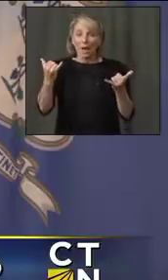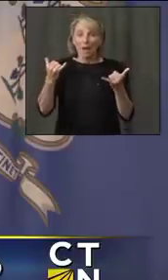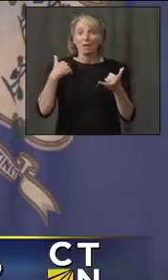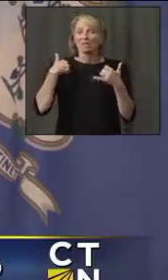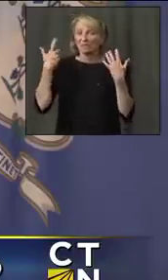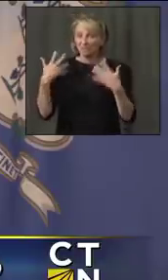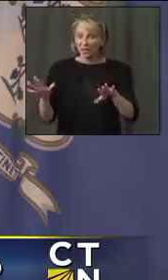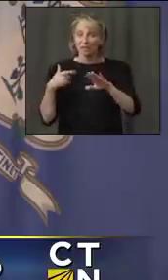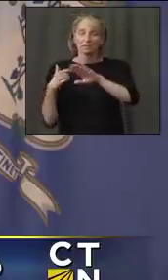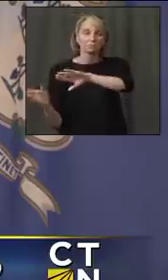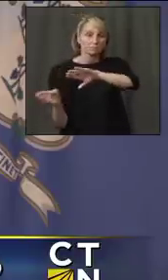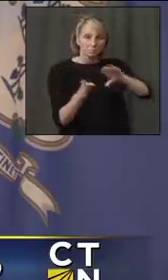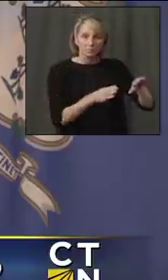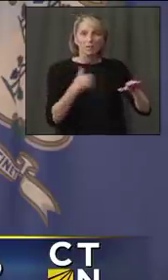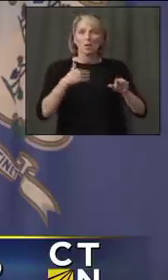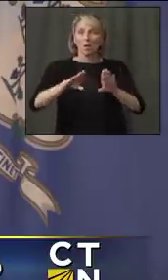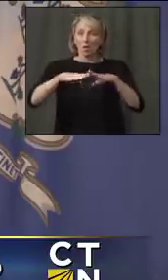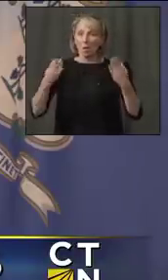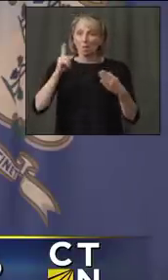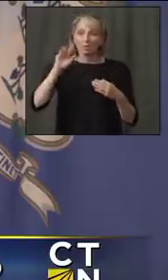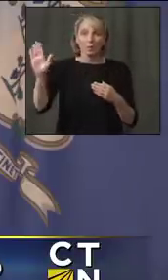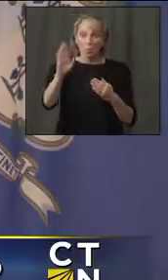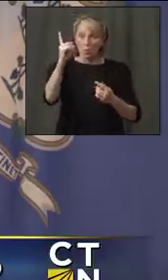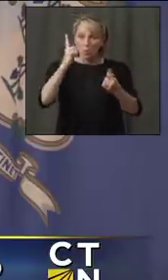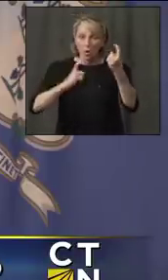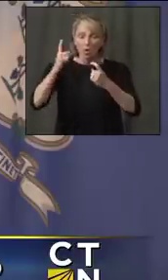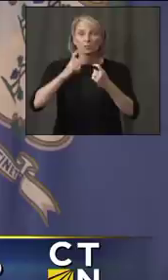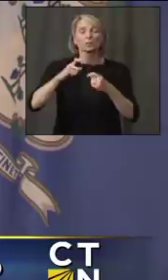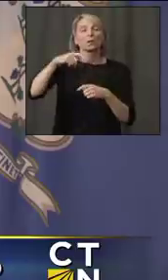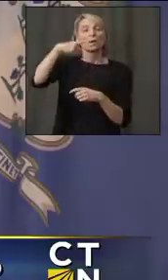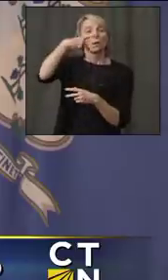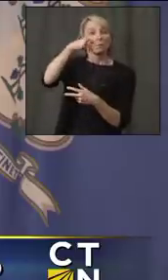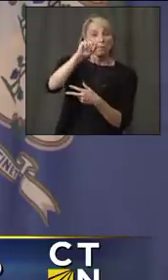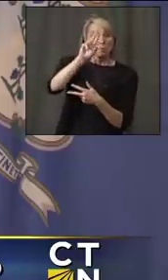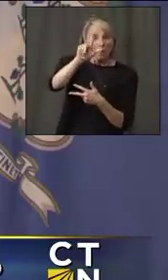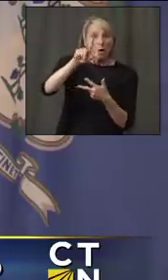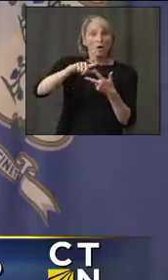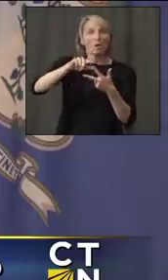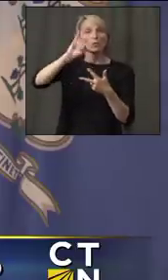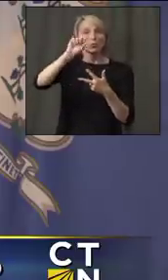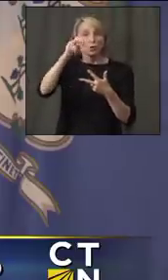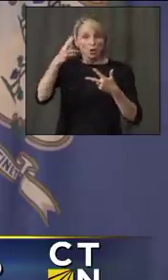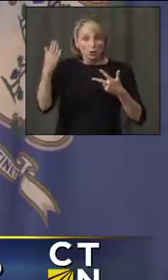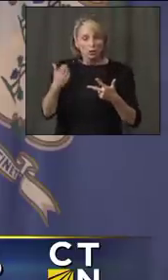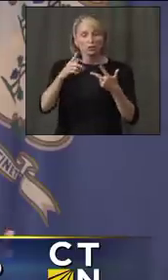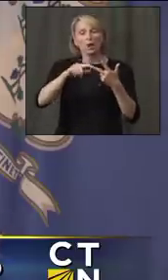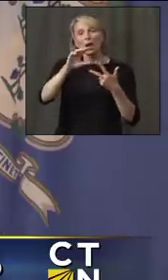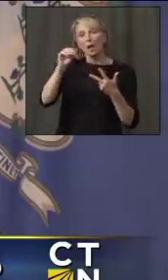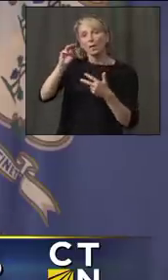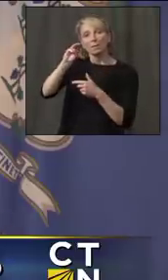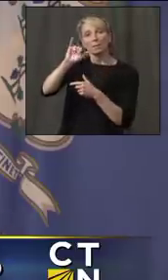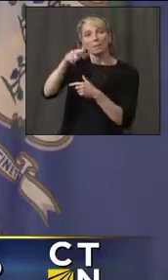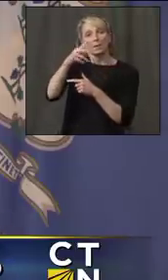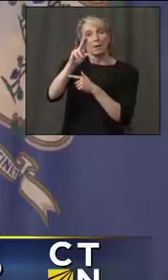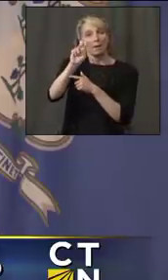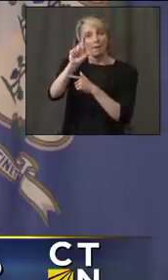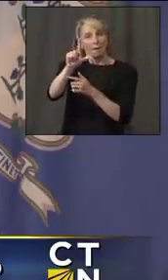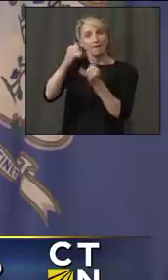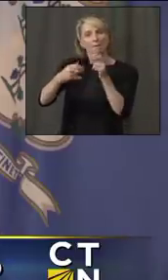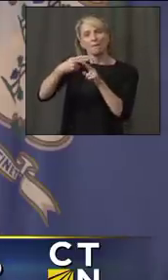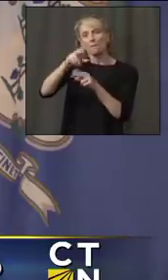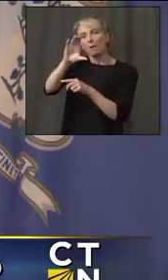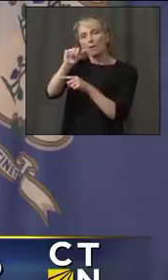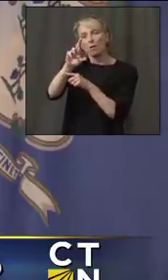up to questions. As I said before, Paul and Josh, and Miguel is here to answer any questions. Miguel Cordona, we rolled out